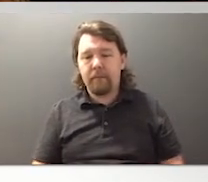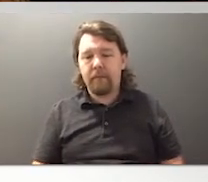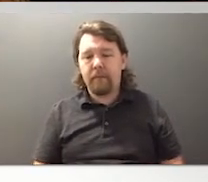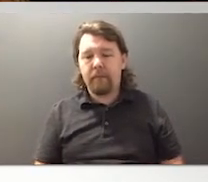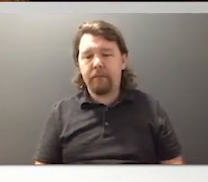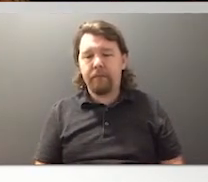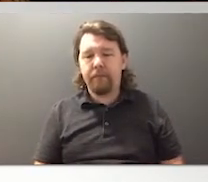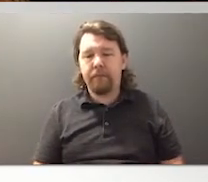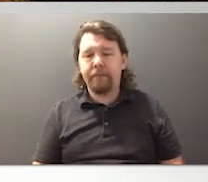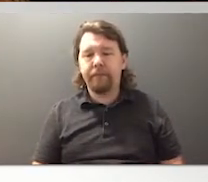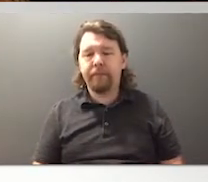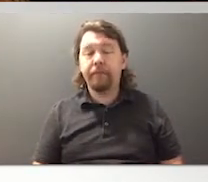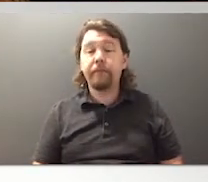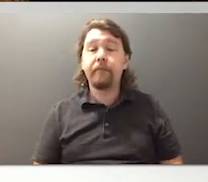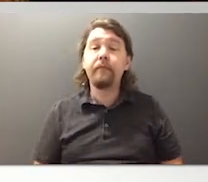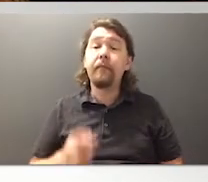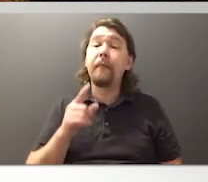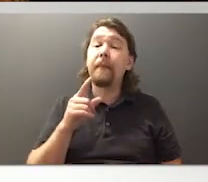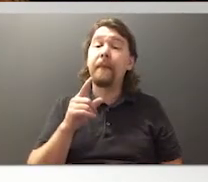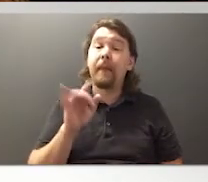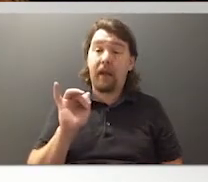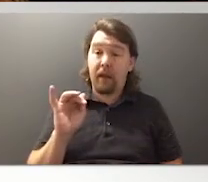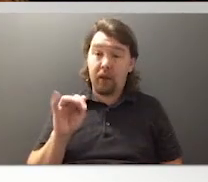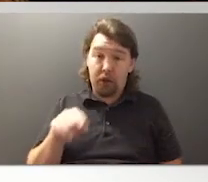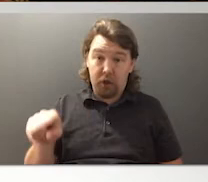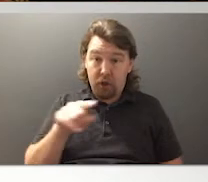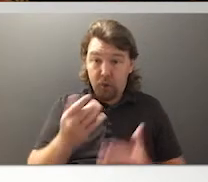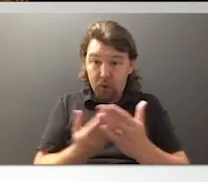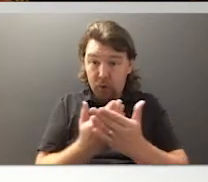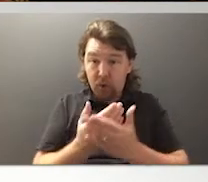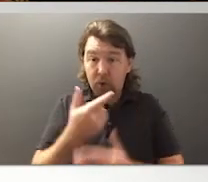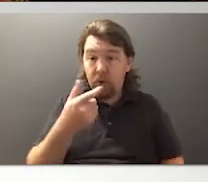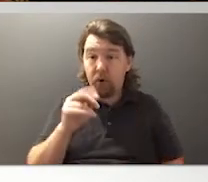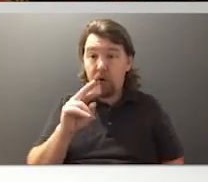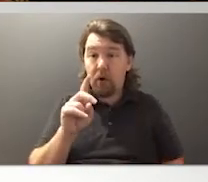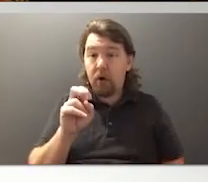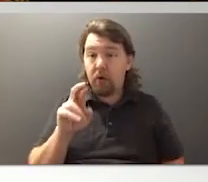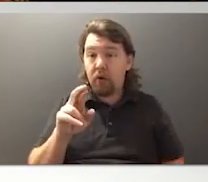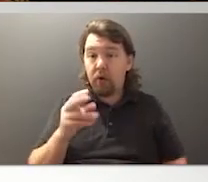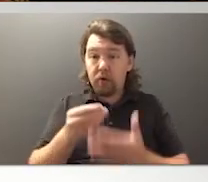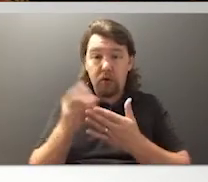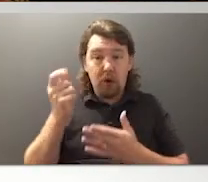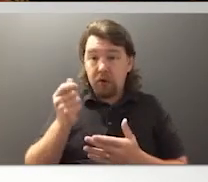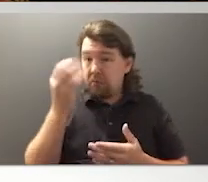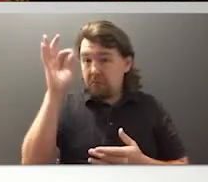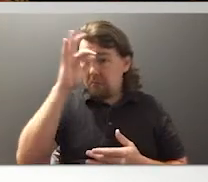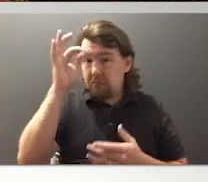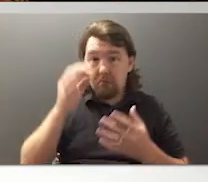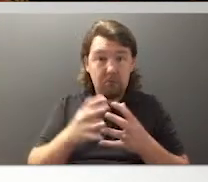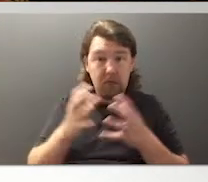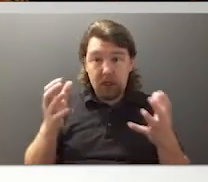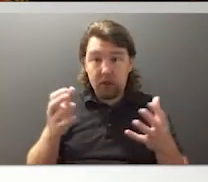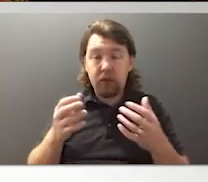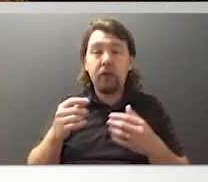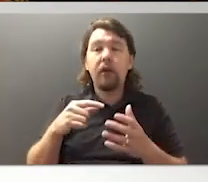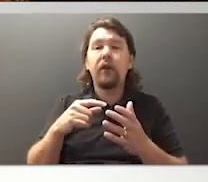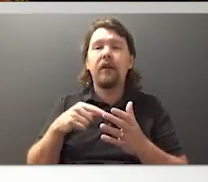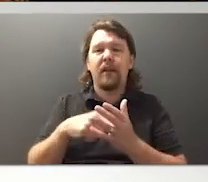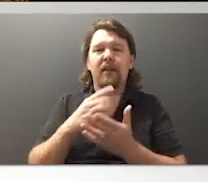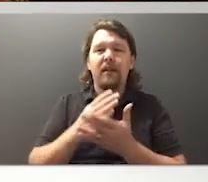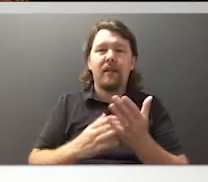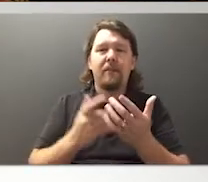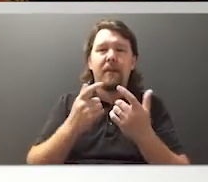If you are new to the Gardner scholarship and don't know much about it, these are some of the